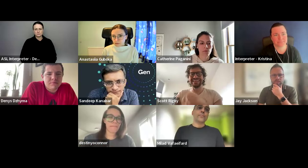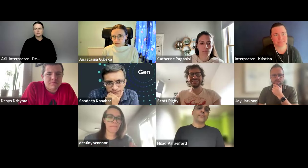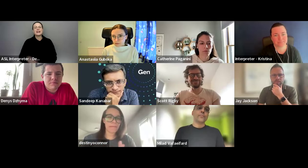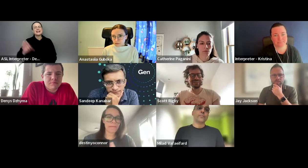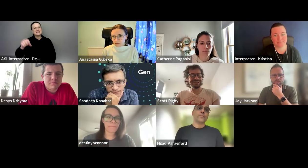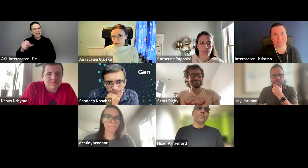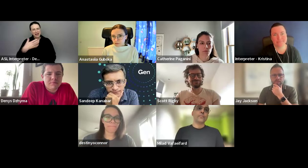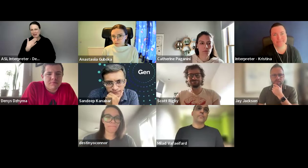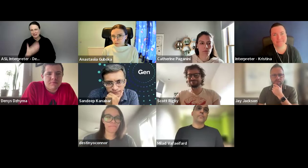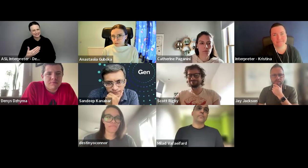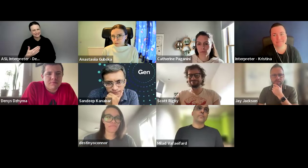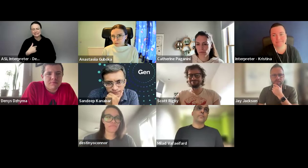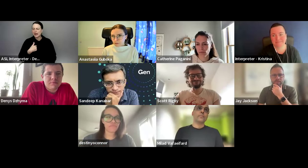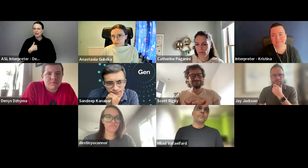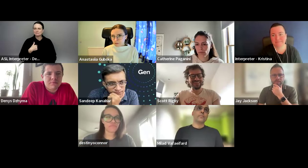Yeah, thank you.